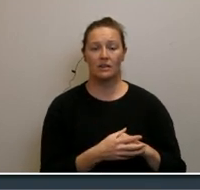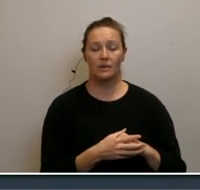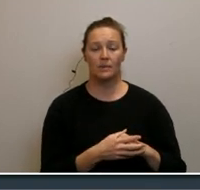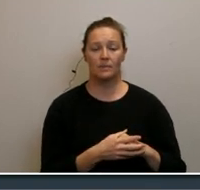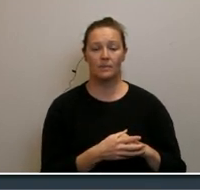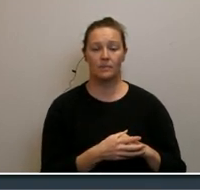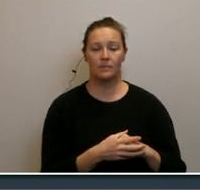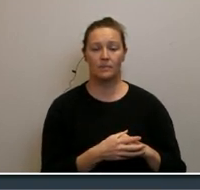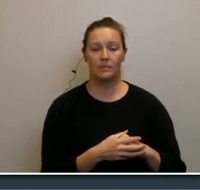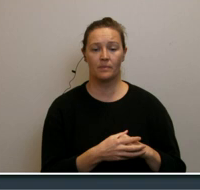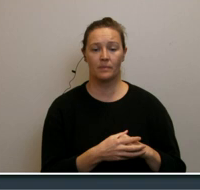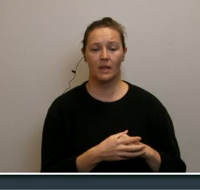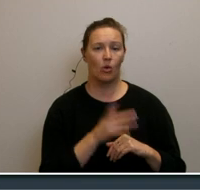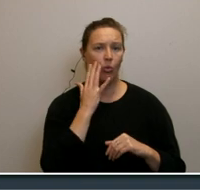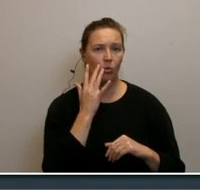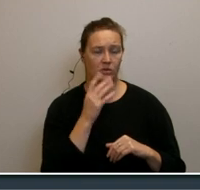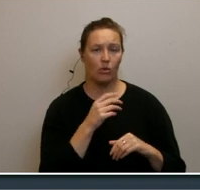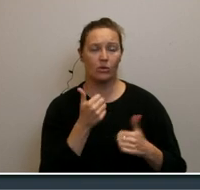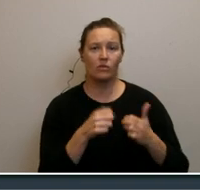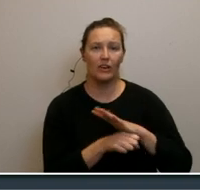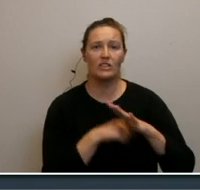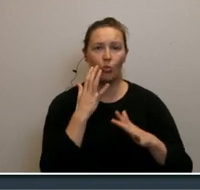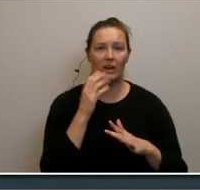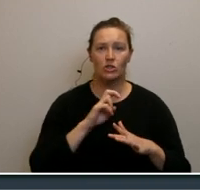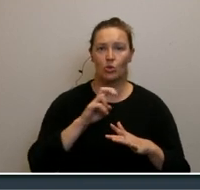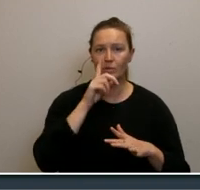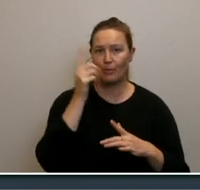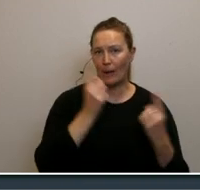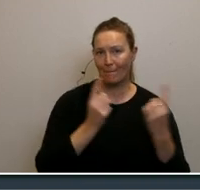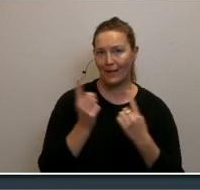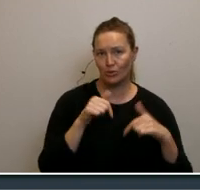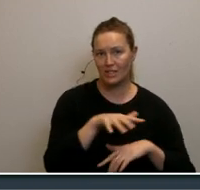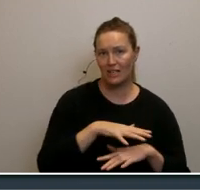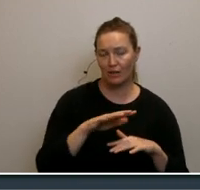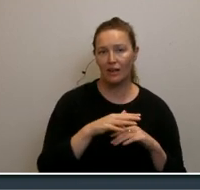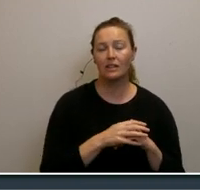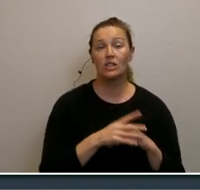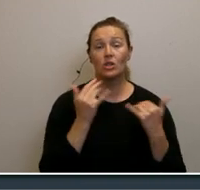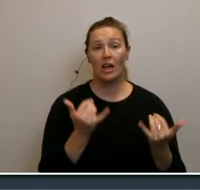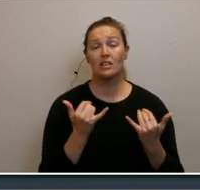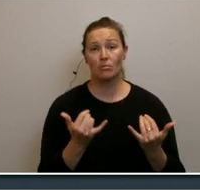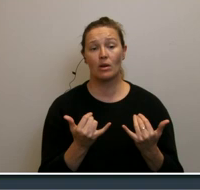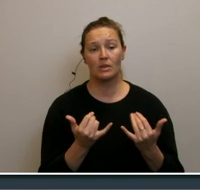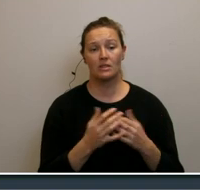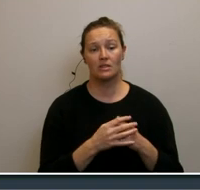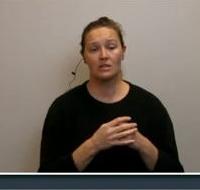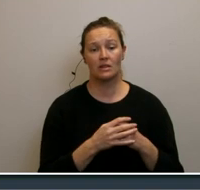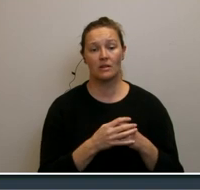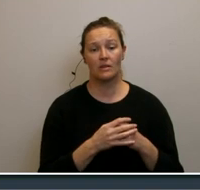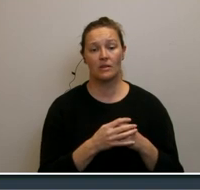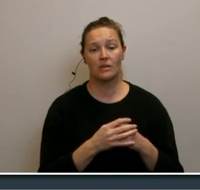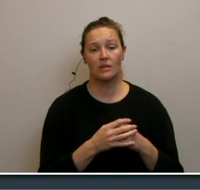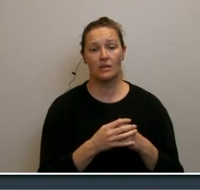we start bringing back tourists into this region. So there are a number of factors that are going to